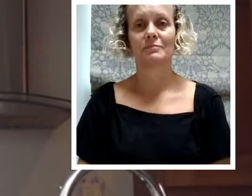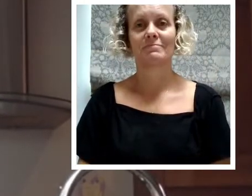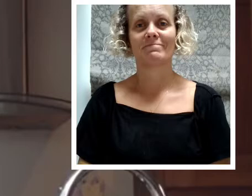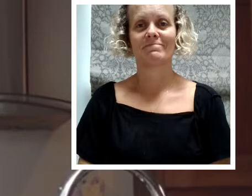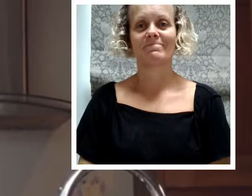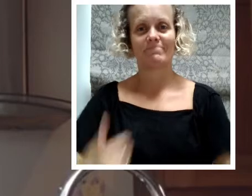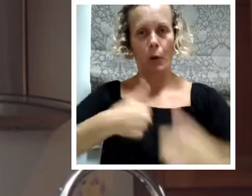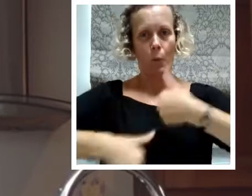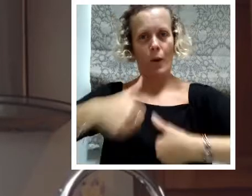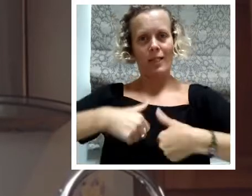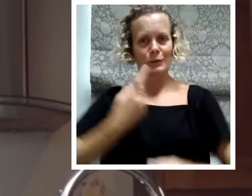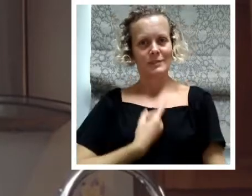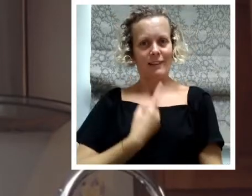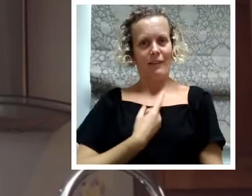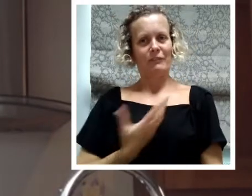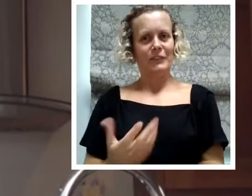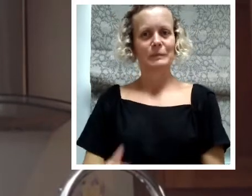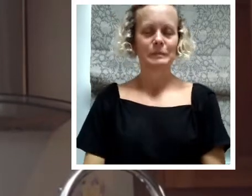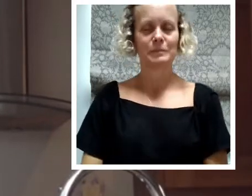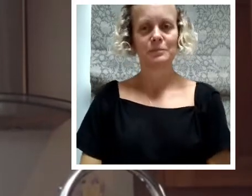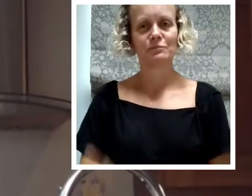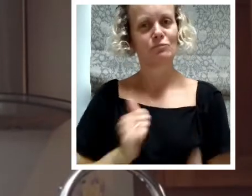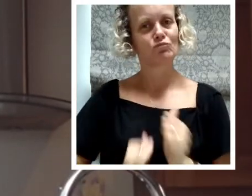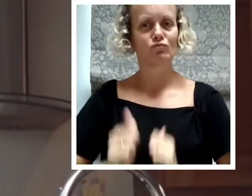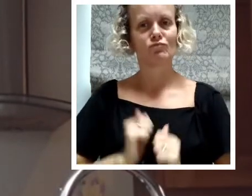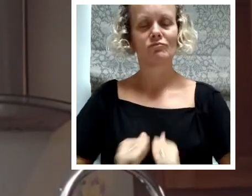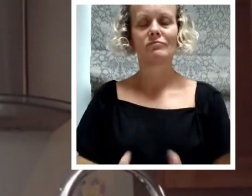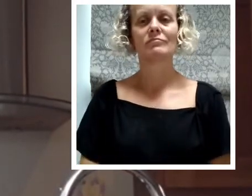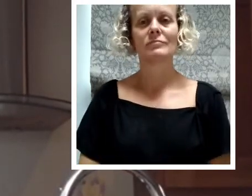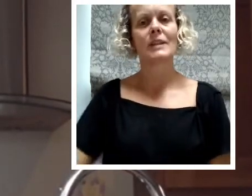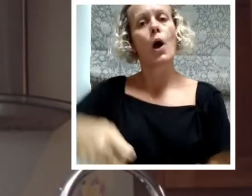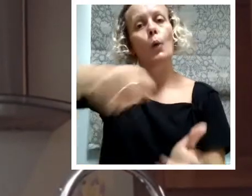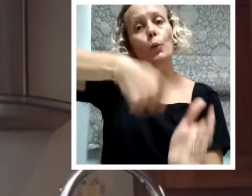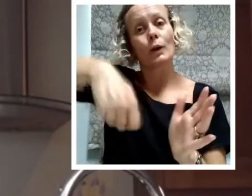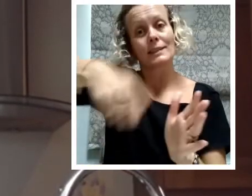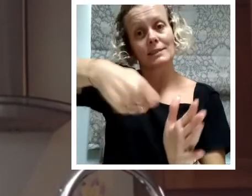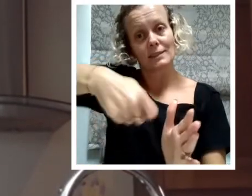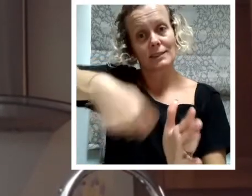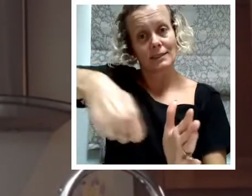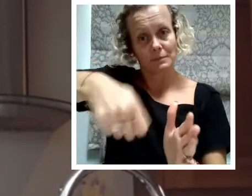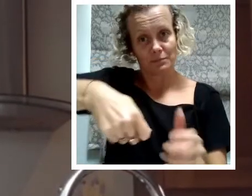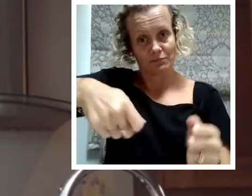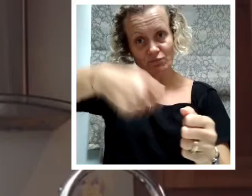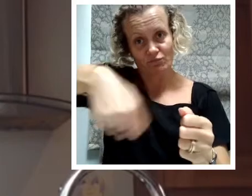Well done, Mrs. Moore. I managed to get it all in the jug this week. Then we're going to whisk all that together